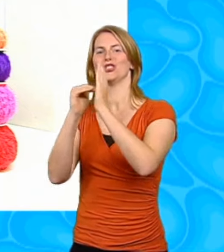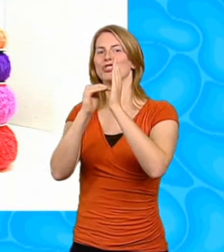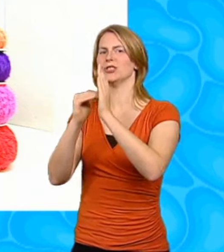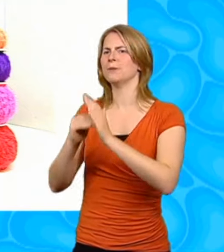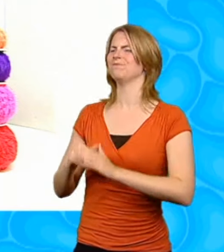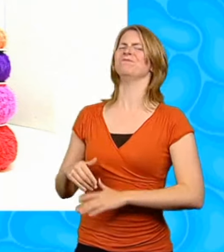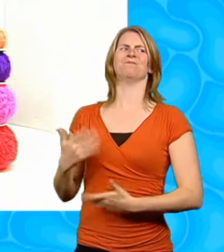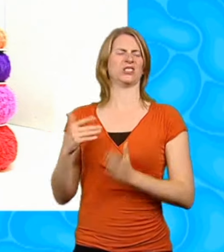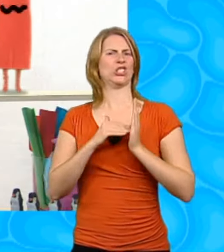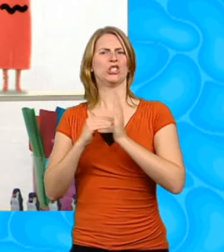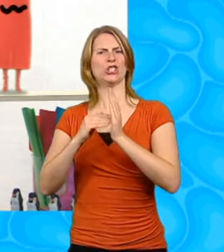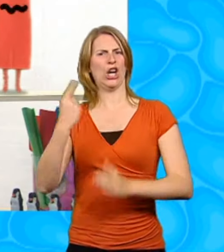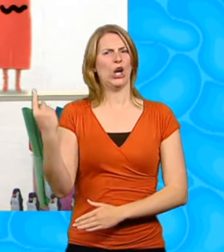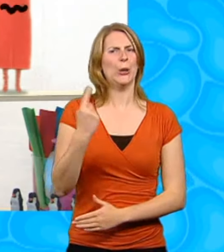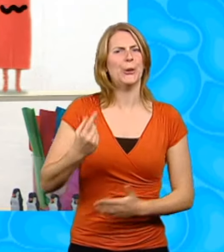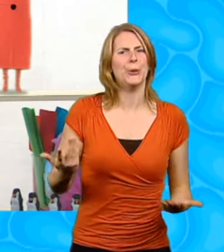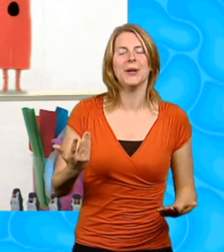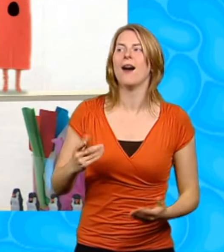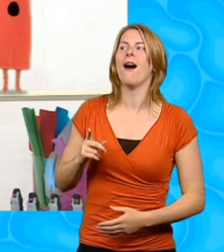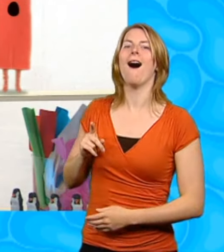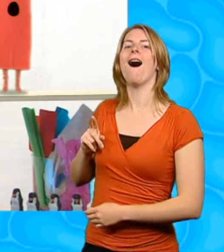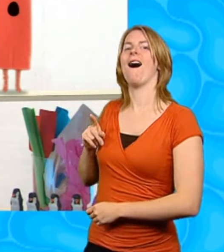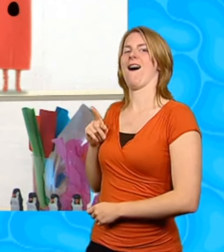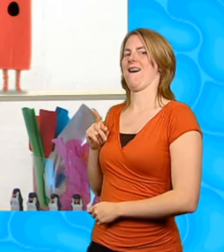Who's that snoring?